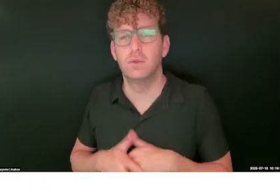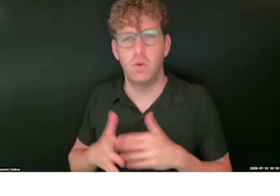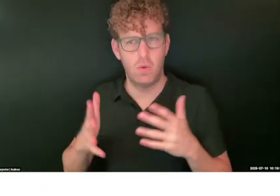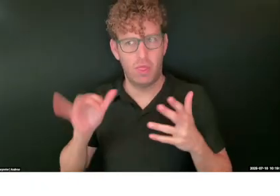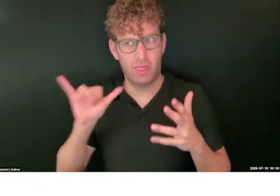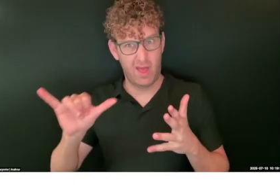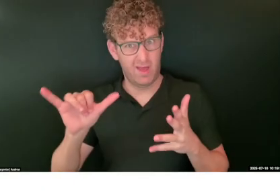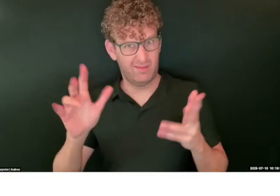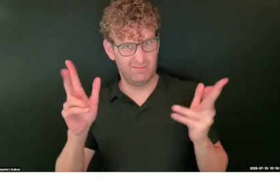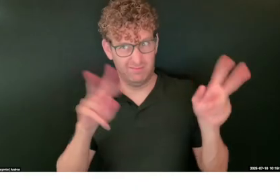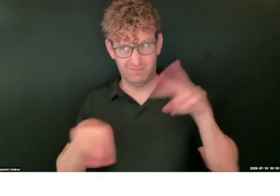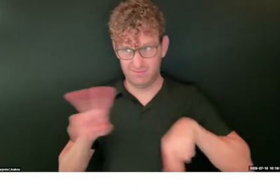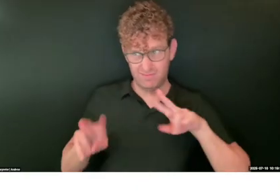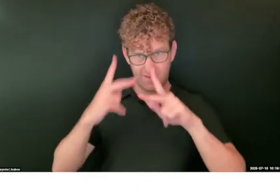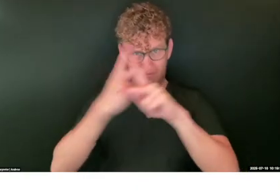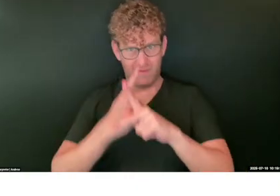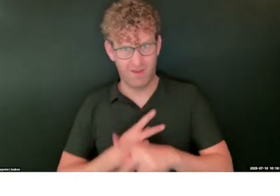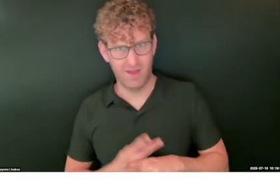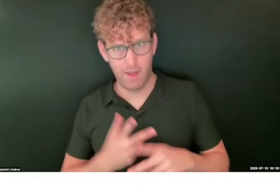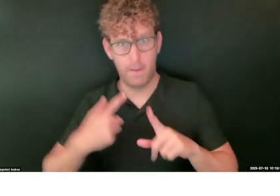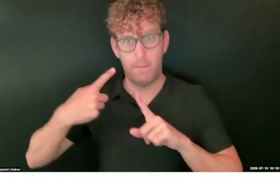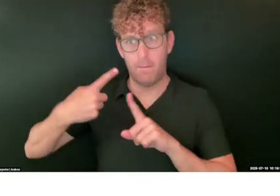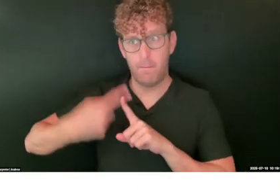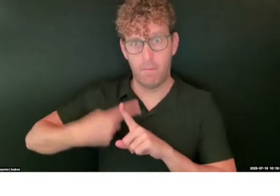total monthly operating costs and monthly income.